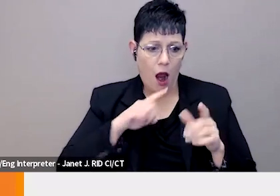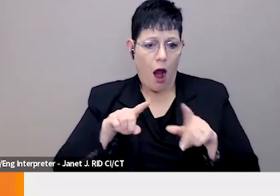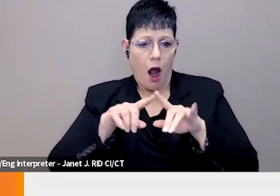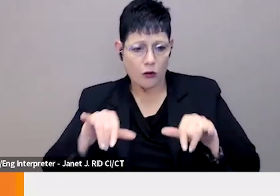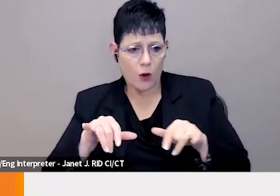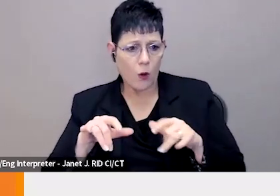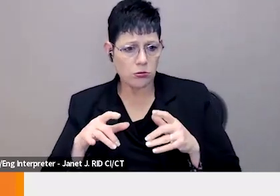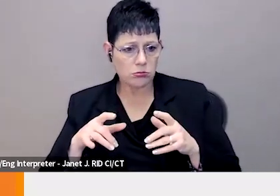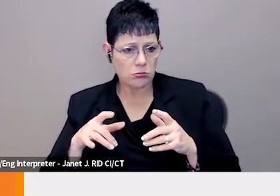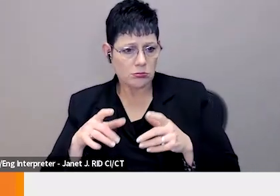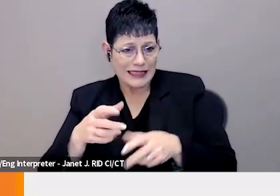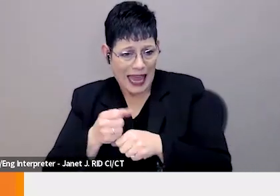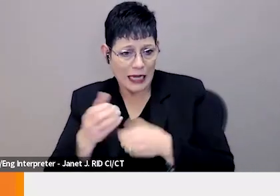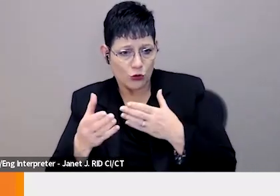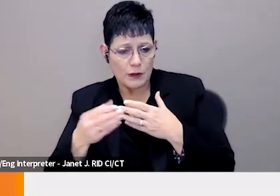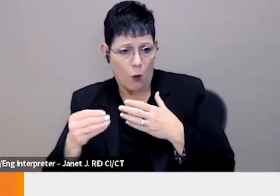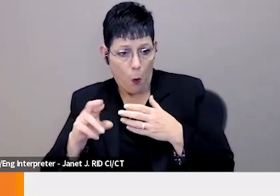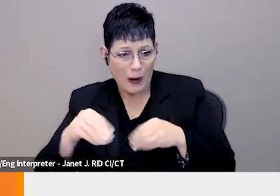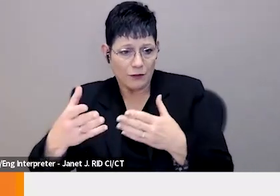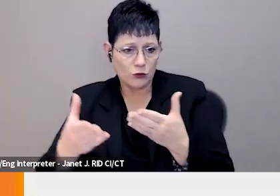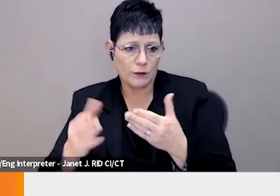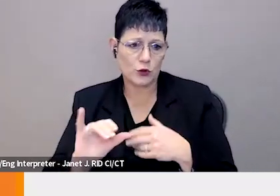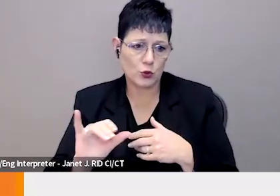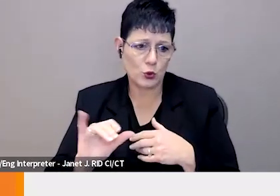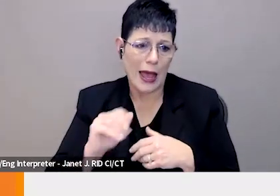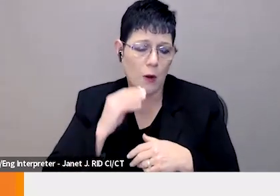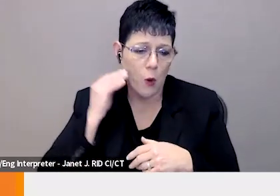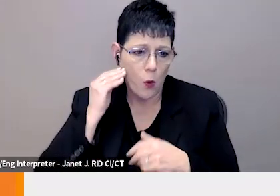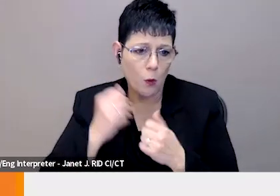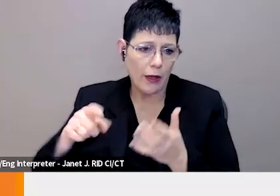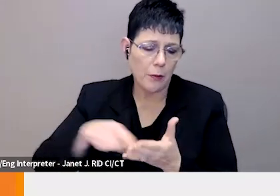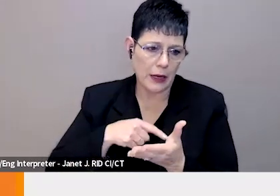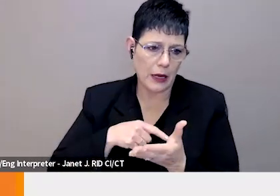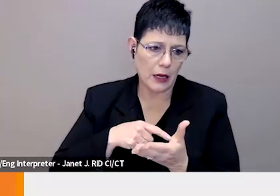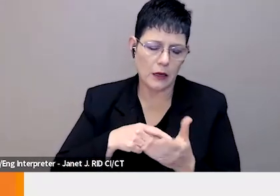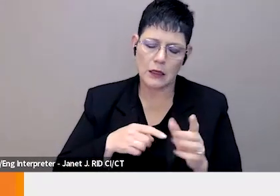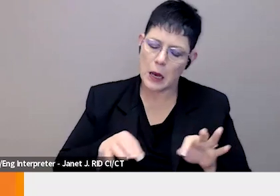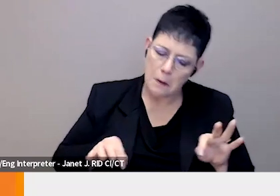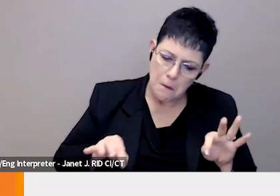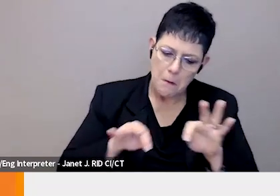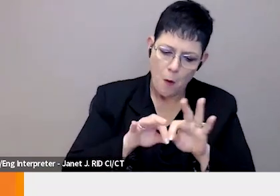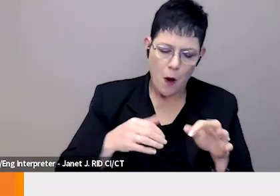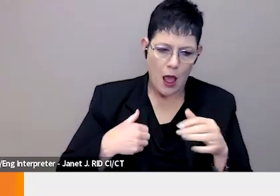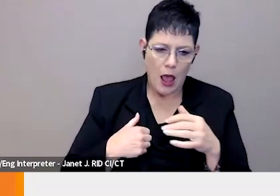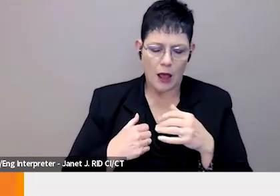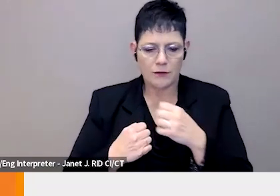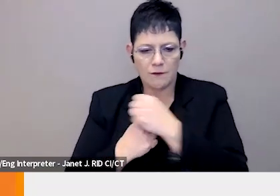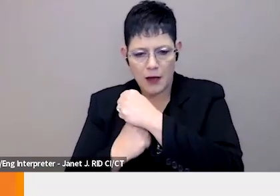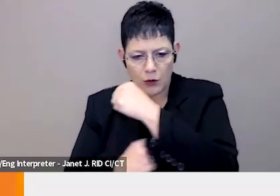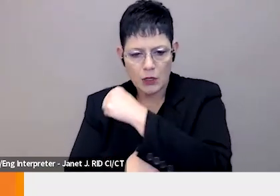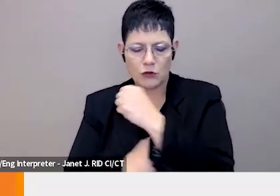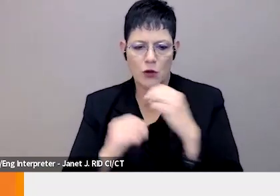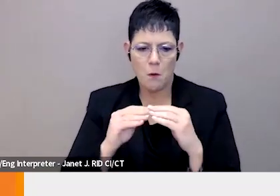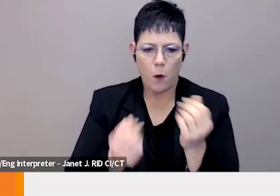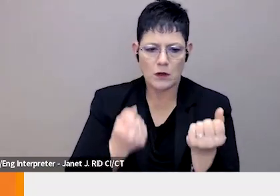really impacts everyone in all types of ways and how important it is for there to be reinforced support on all levels of